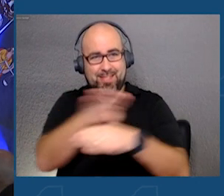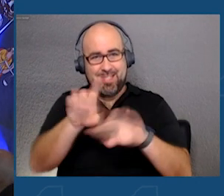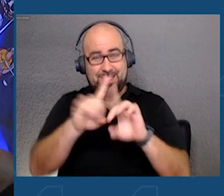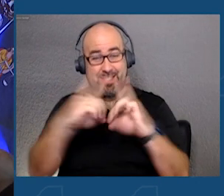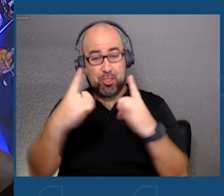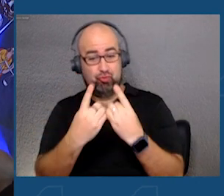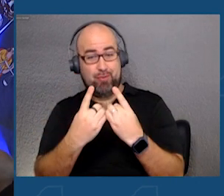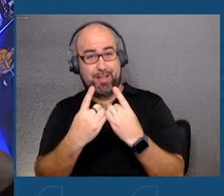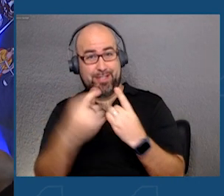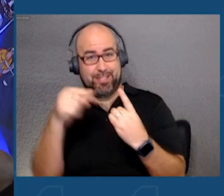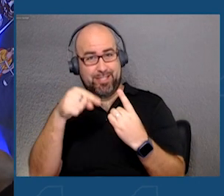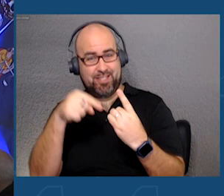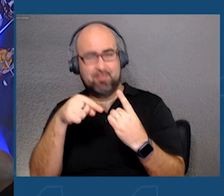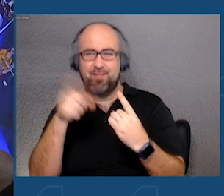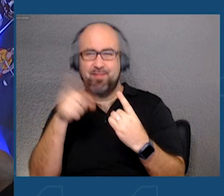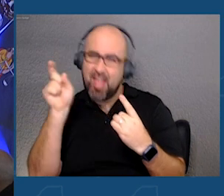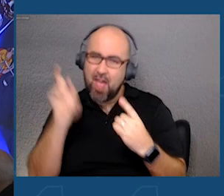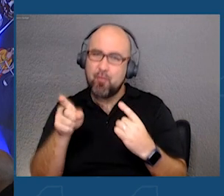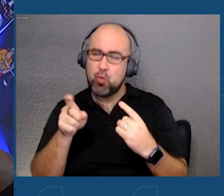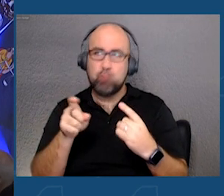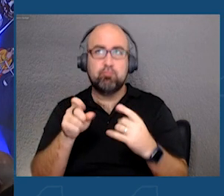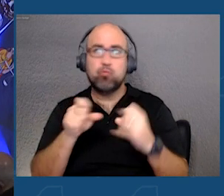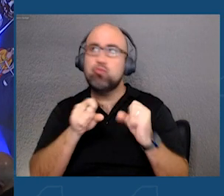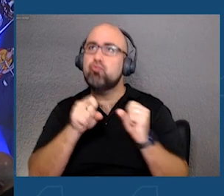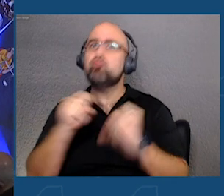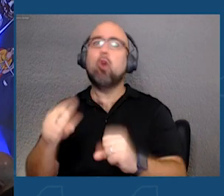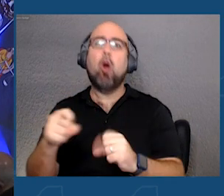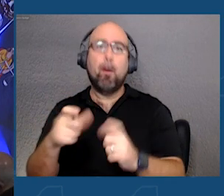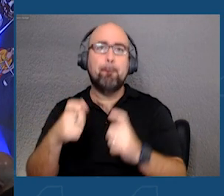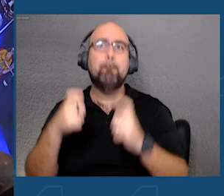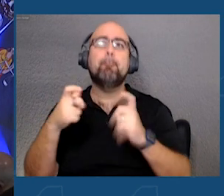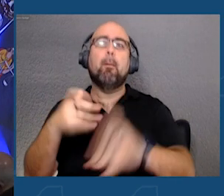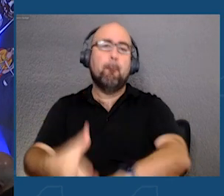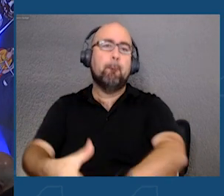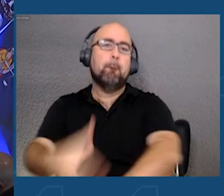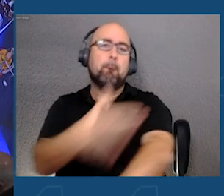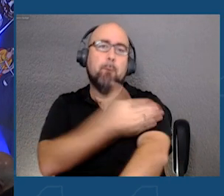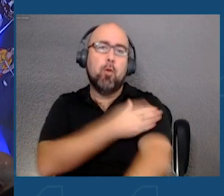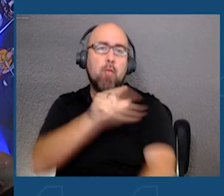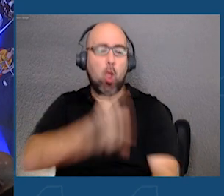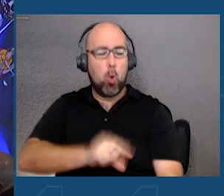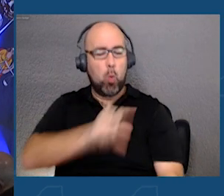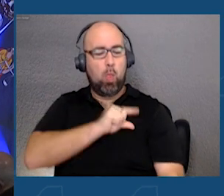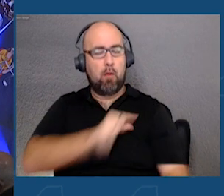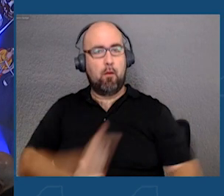dramatically improve the quality of life in them. And that